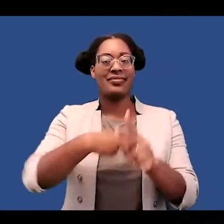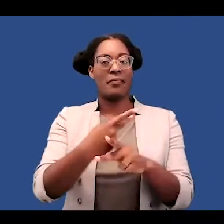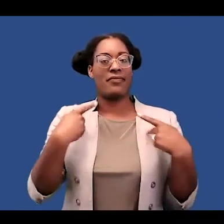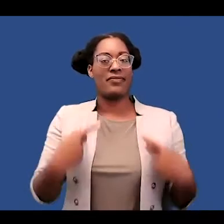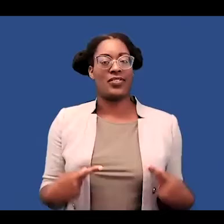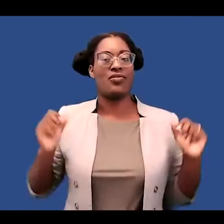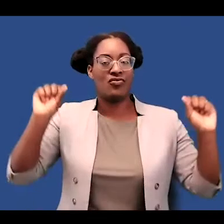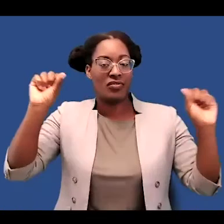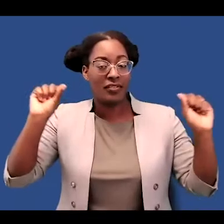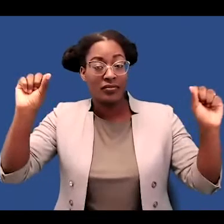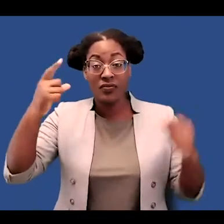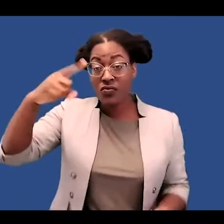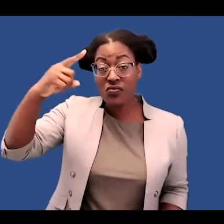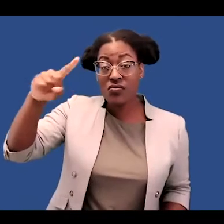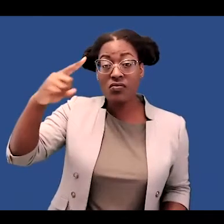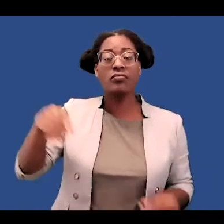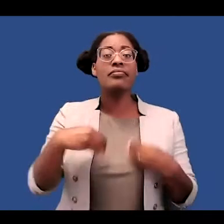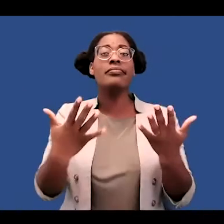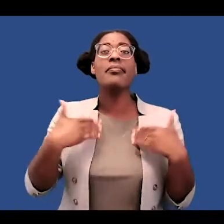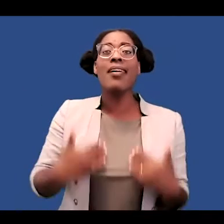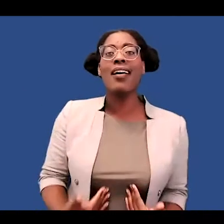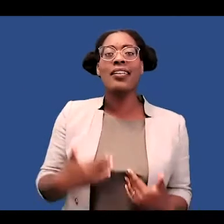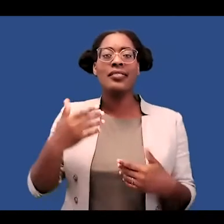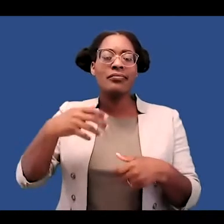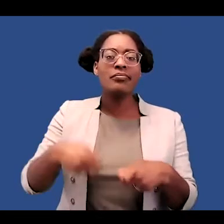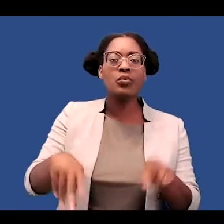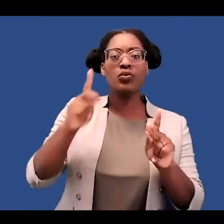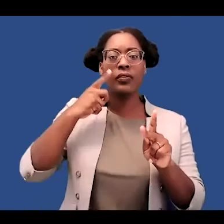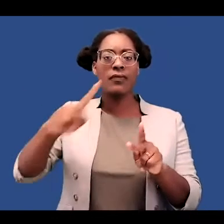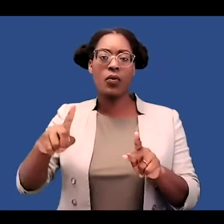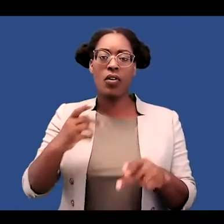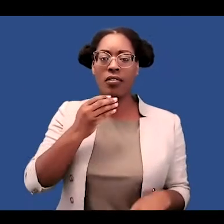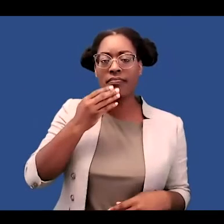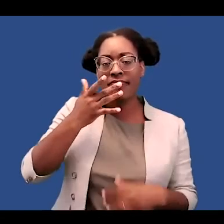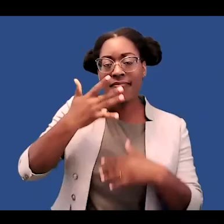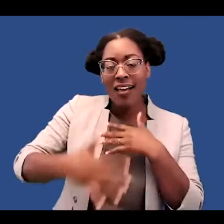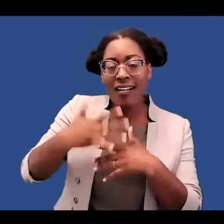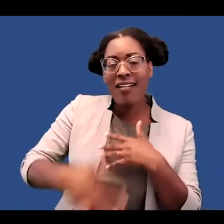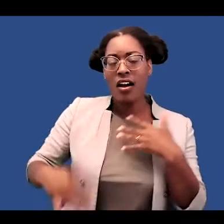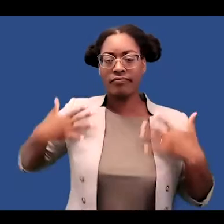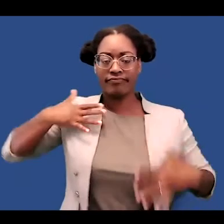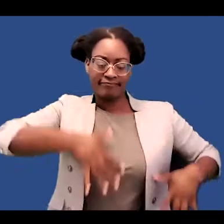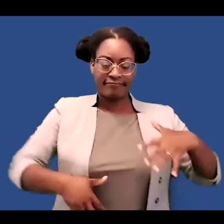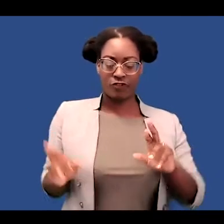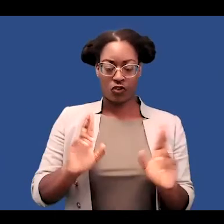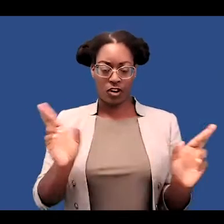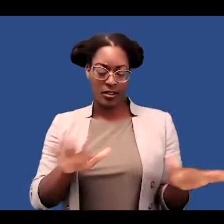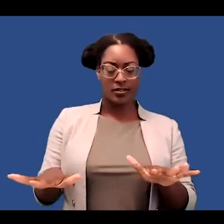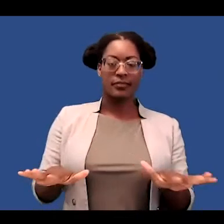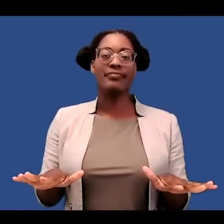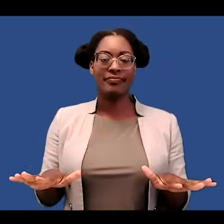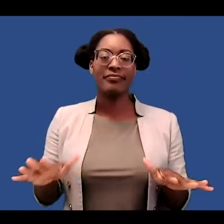exercise. It gives your body time to kind of get the blood moving, get everything loose, so that way it eliminates any type of potential